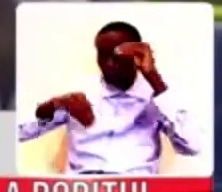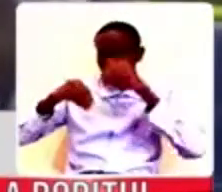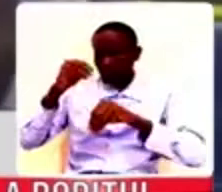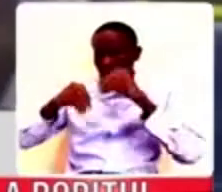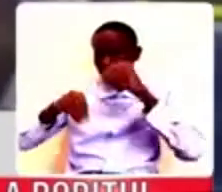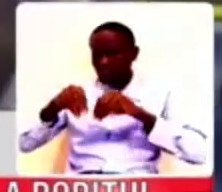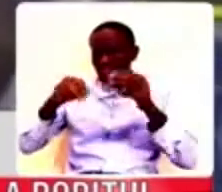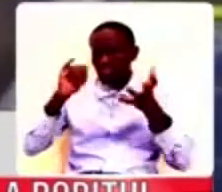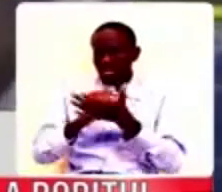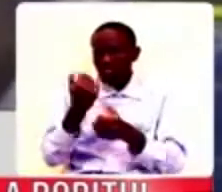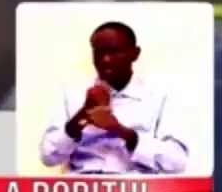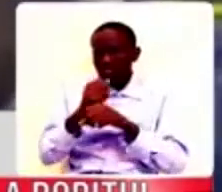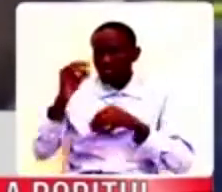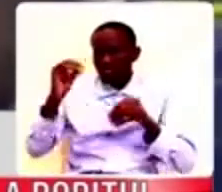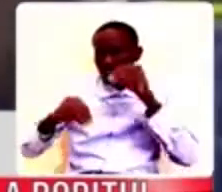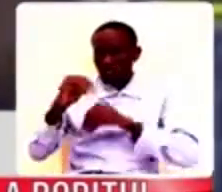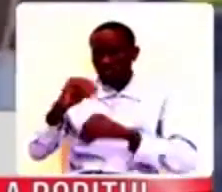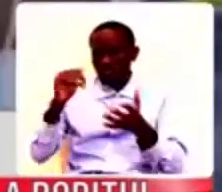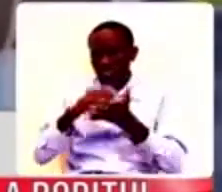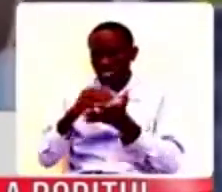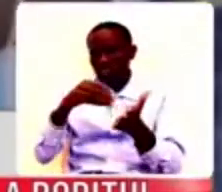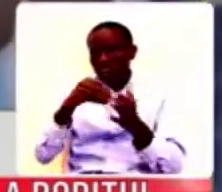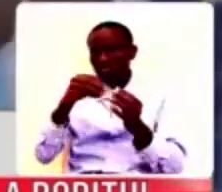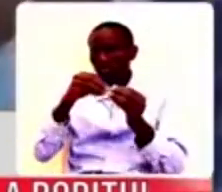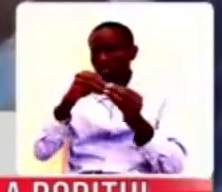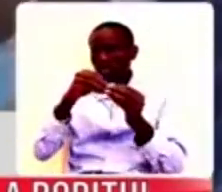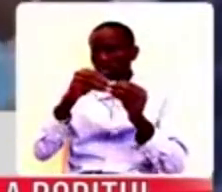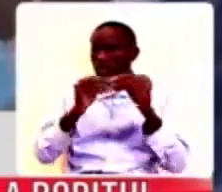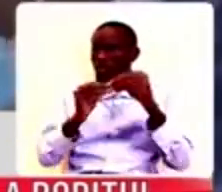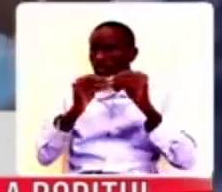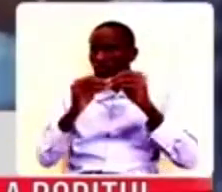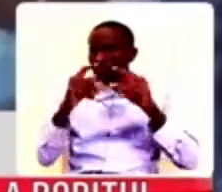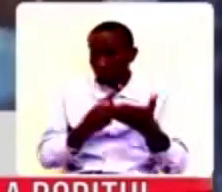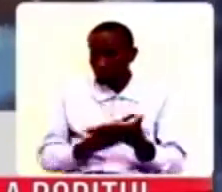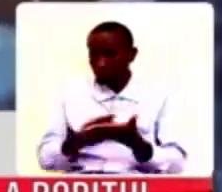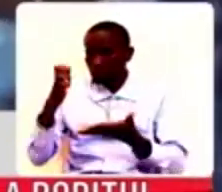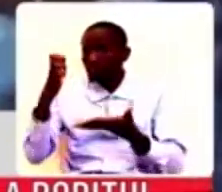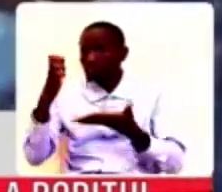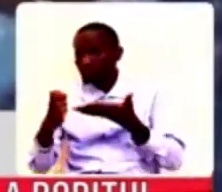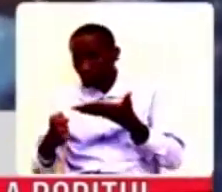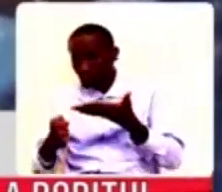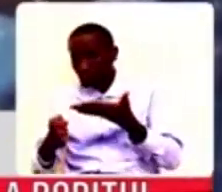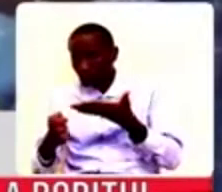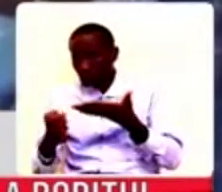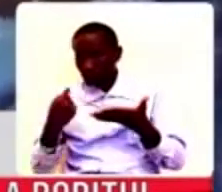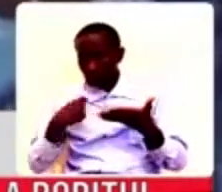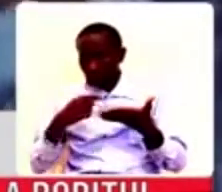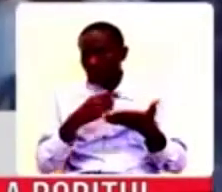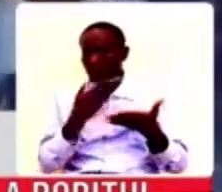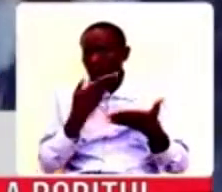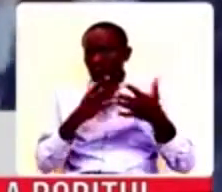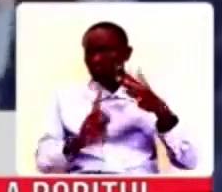for some people. So let us see what is going to happen. This weekend, we are about to launch a national,